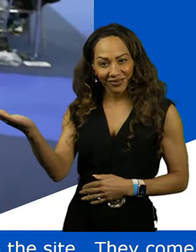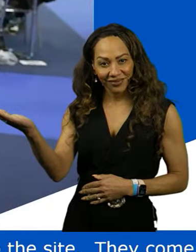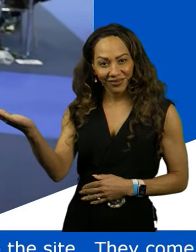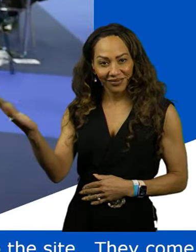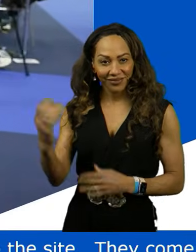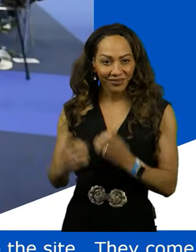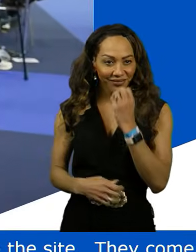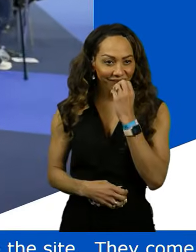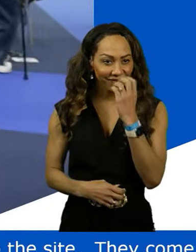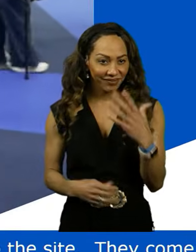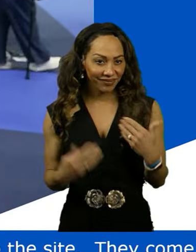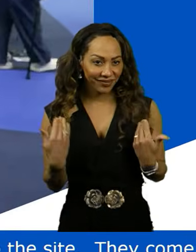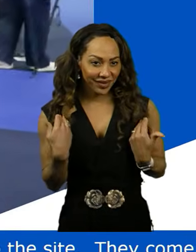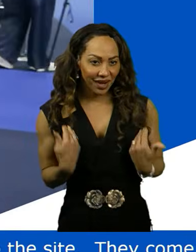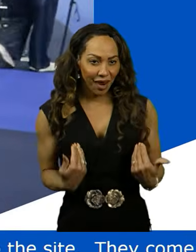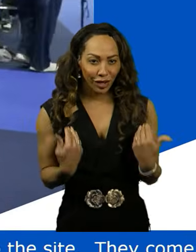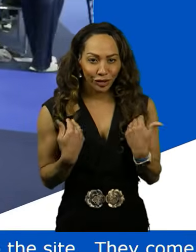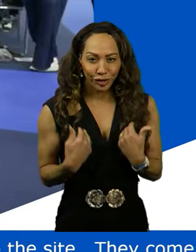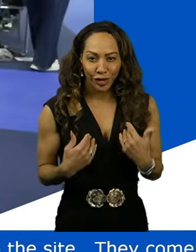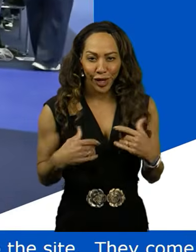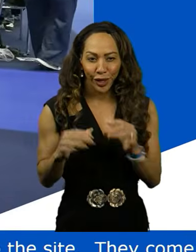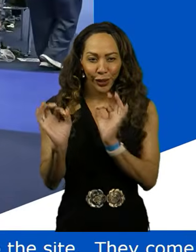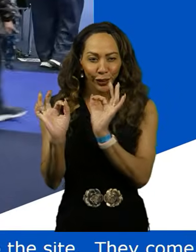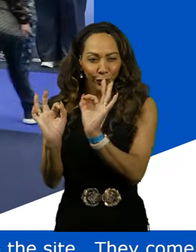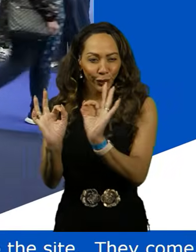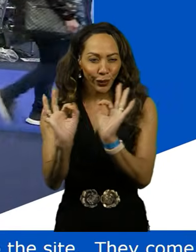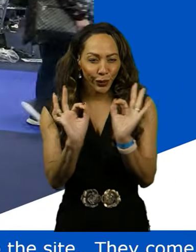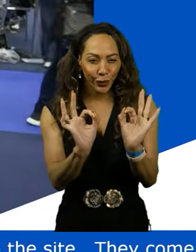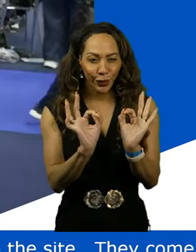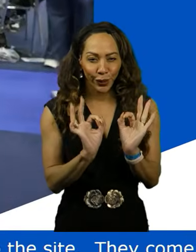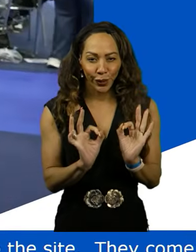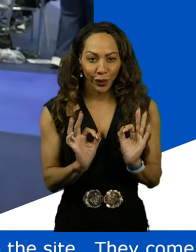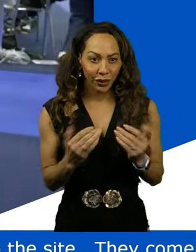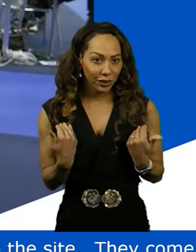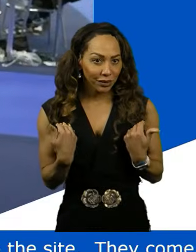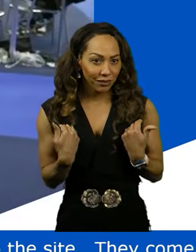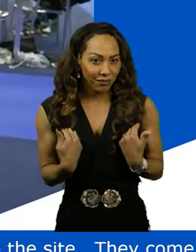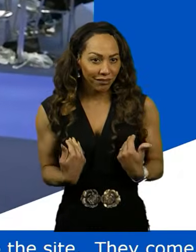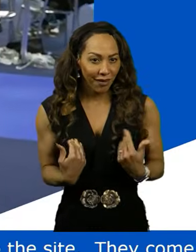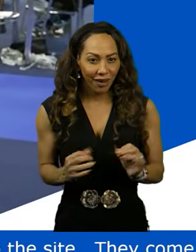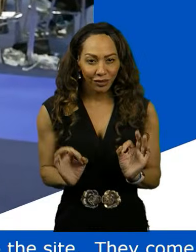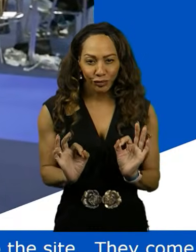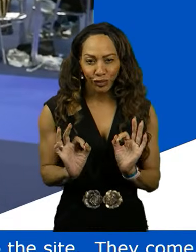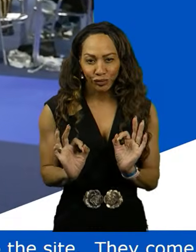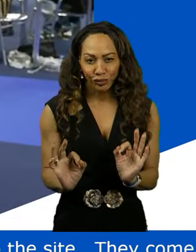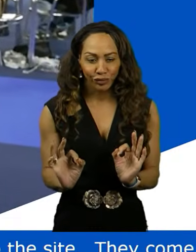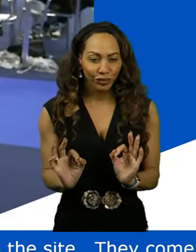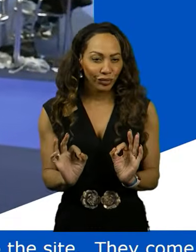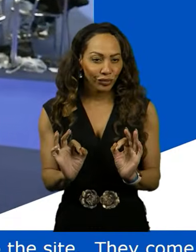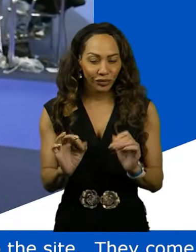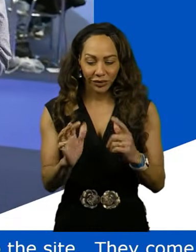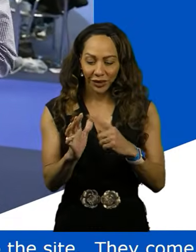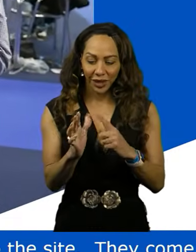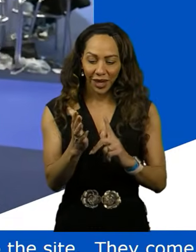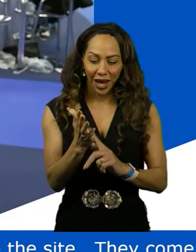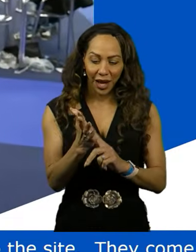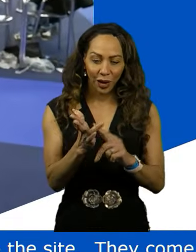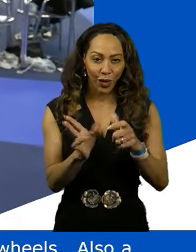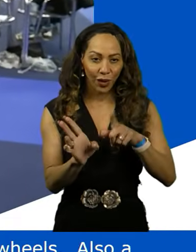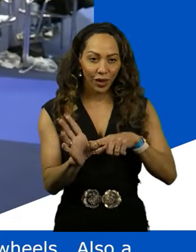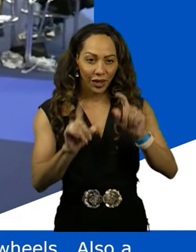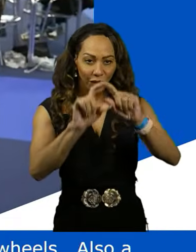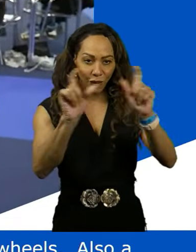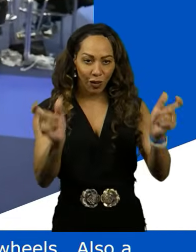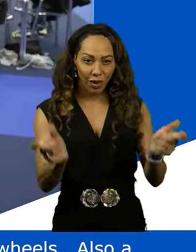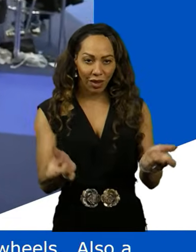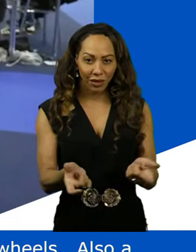lovely luxury-like touches here. We've got some smart alloy wheels, and also on this one, a beautiful metallic colour. And something else worth pointing